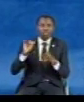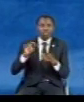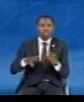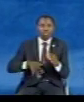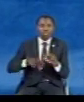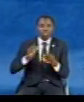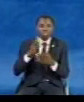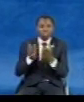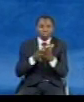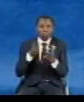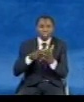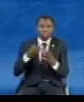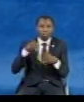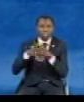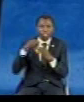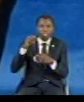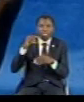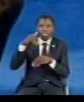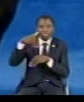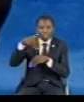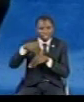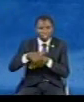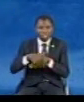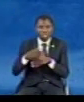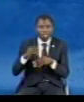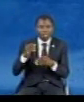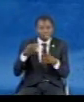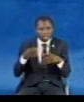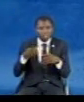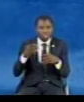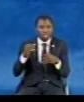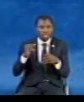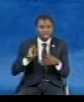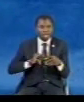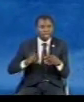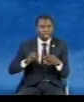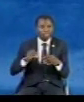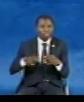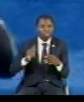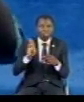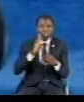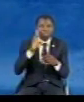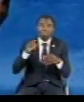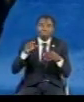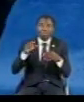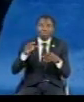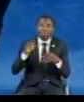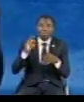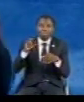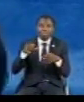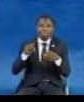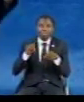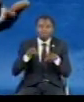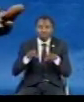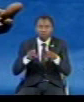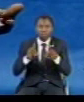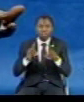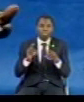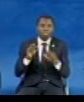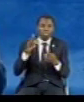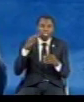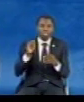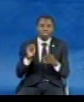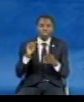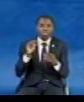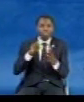stay awake all through. But during the Ibadan Crusade, after the first day, I even forgot till the 5th day